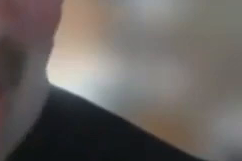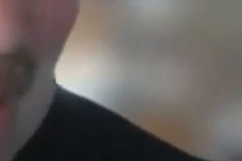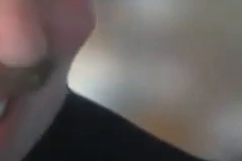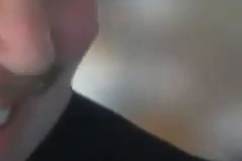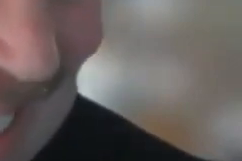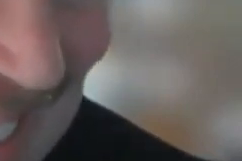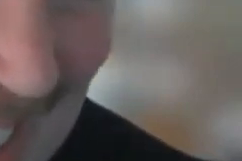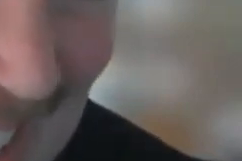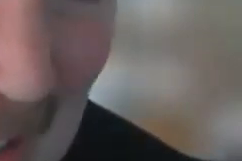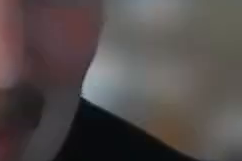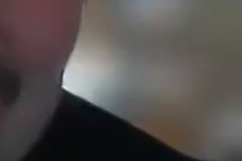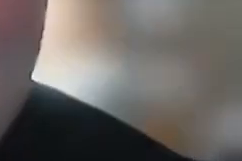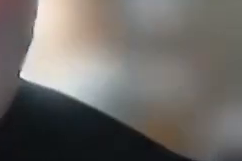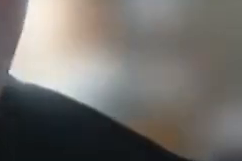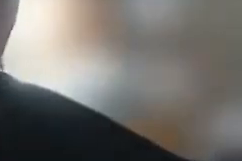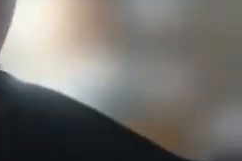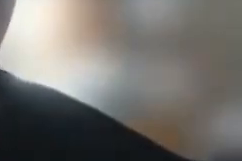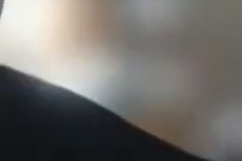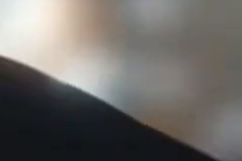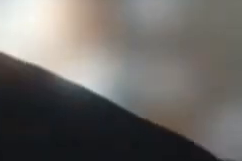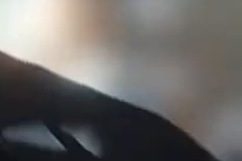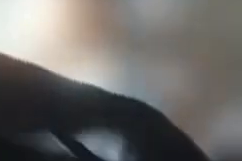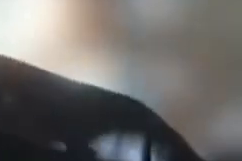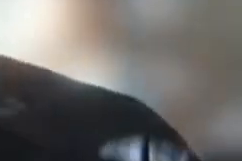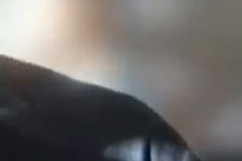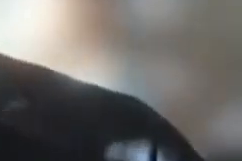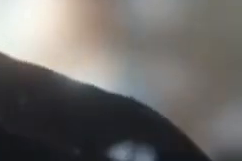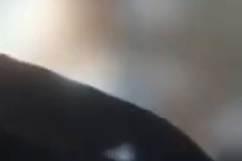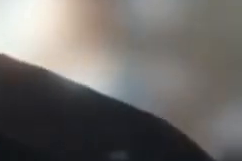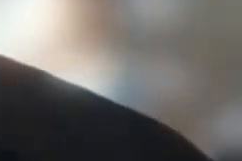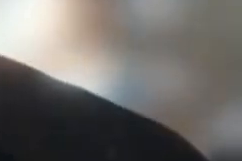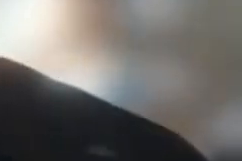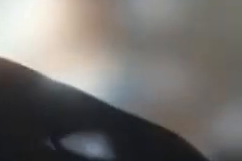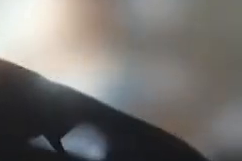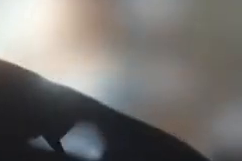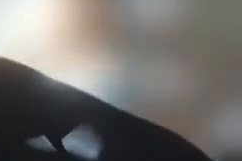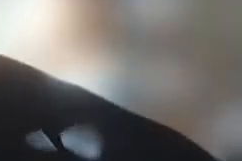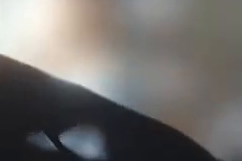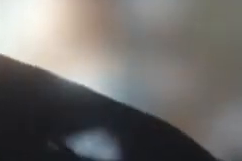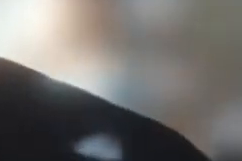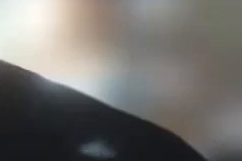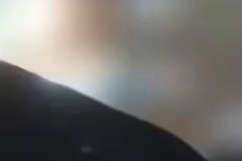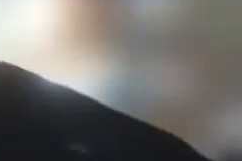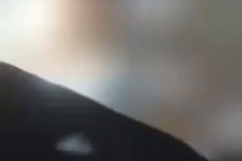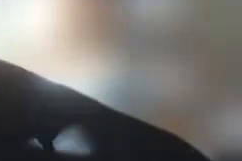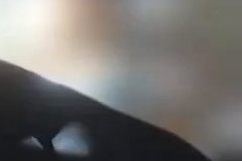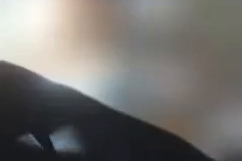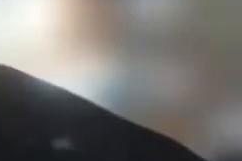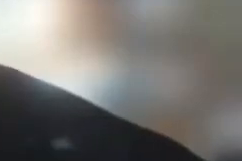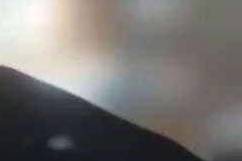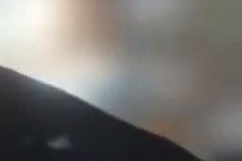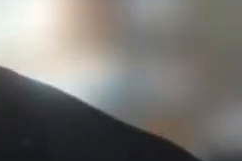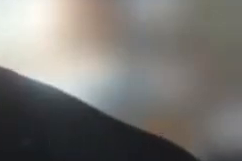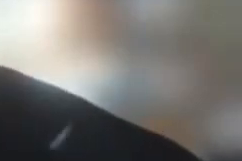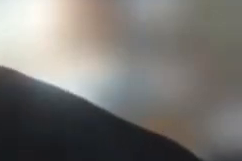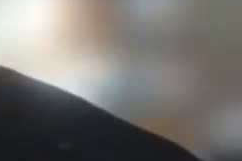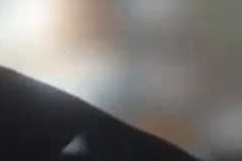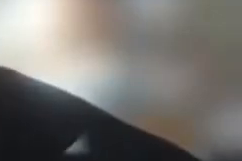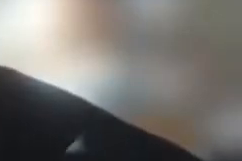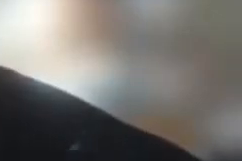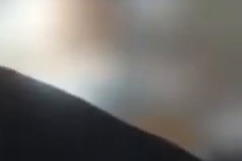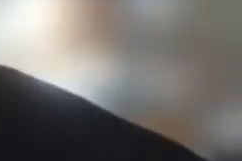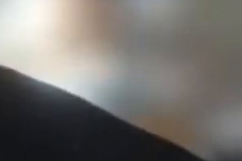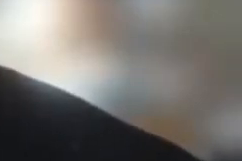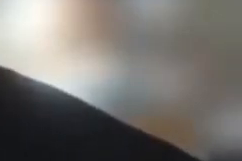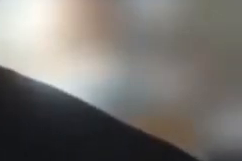And I'm joined here today by two of my colleagues, Kristen Calhoun, also with RAC, the Director